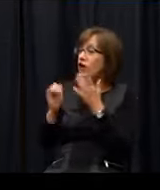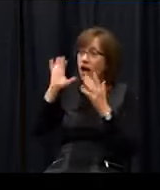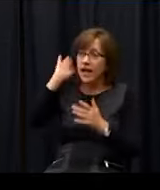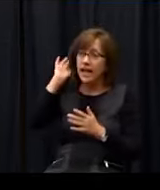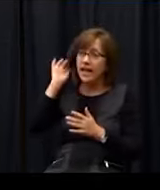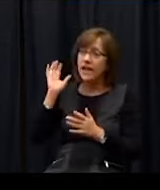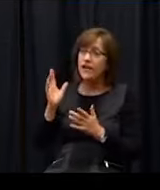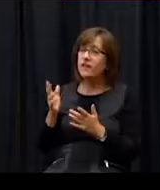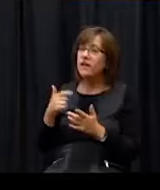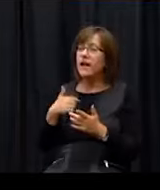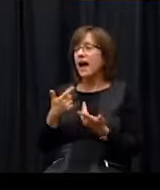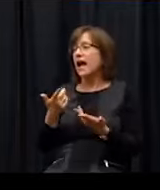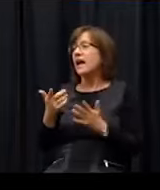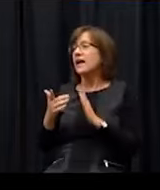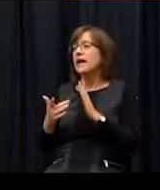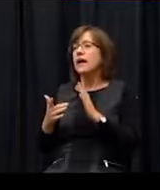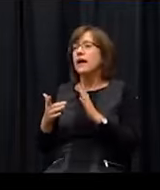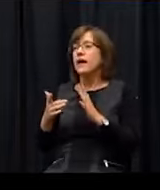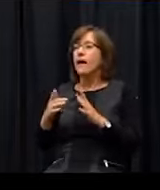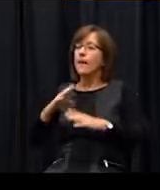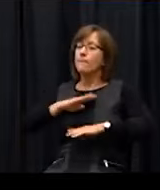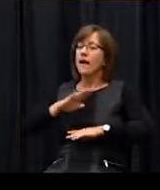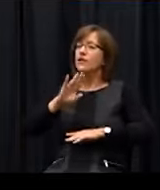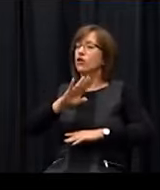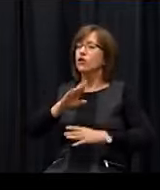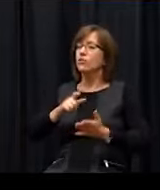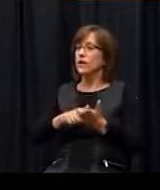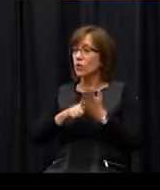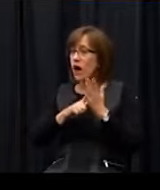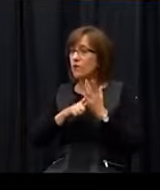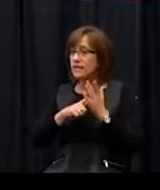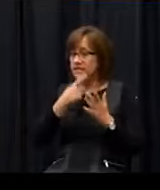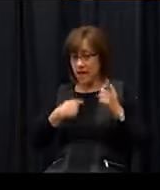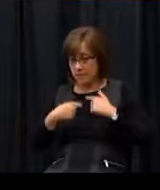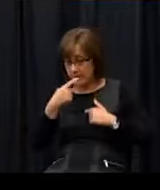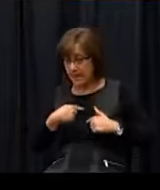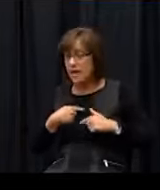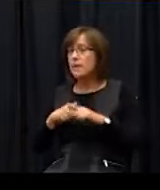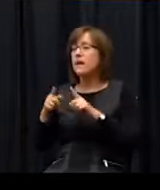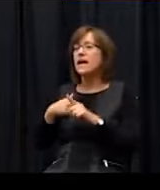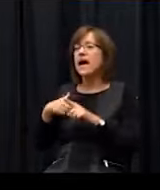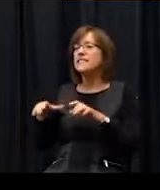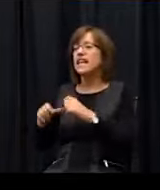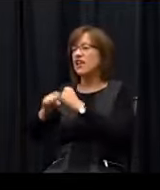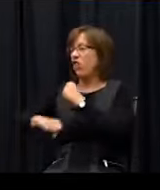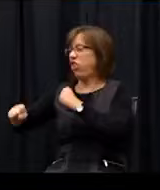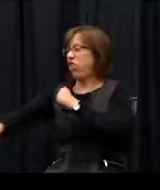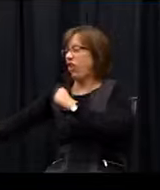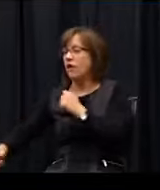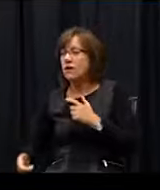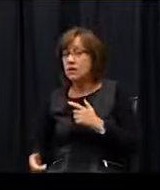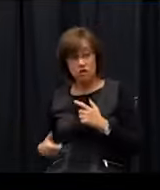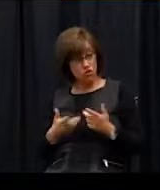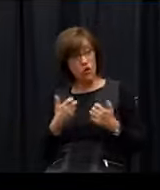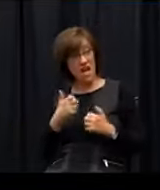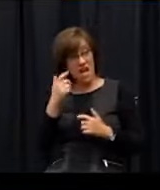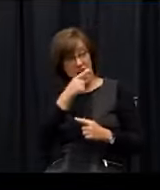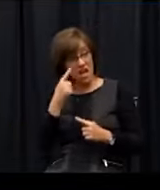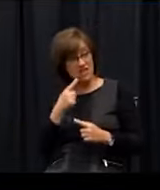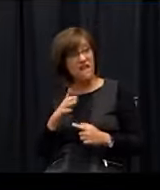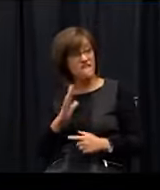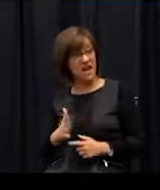met your requirements, but I didn't mind. Totally acting out like, no, I'm going to do 8 eyes. So if you want eyes, fine, but I want to